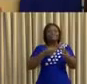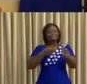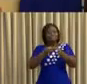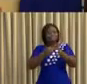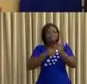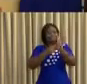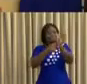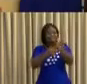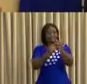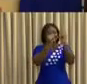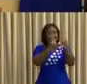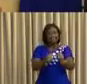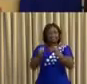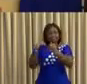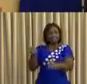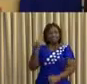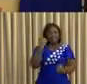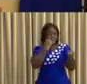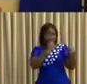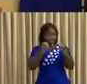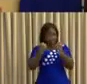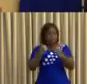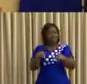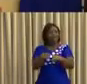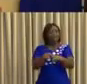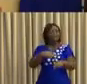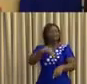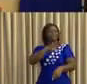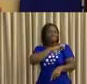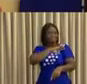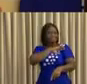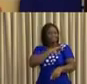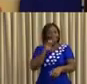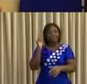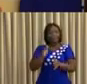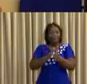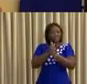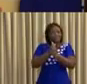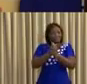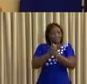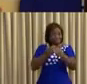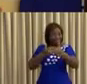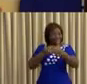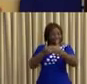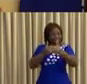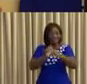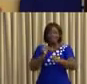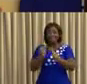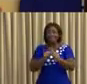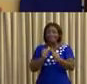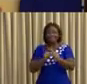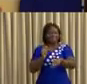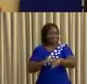our individual sovereign power as a citizen, which we should cherish and guard at all